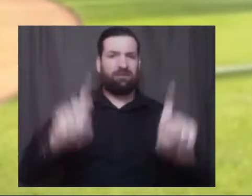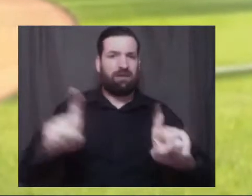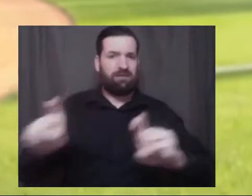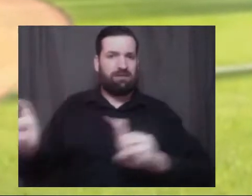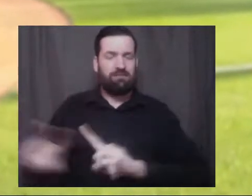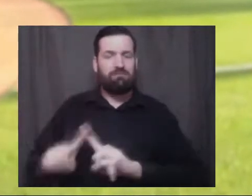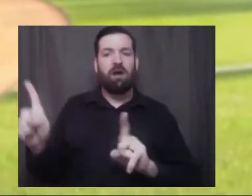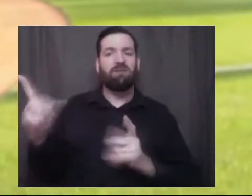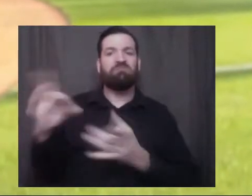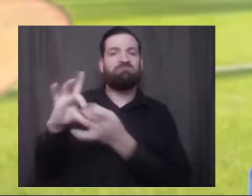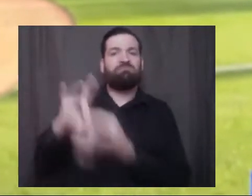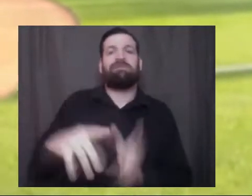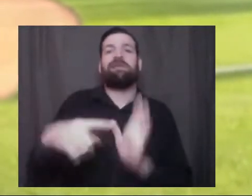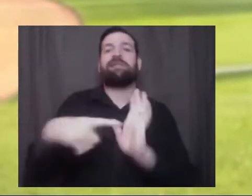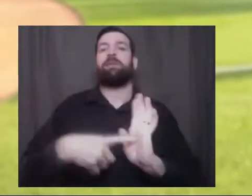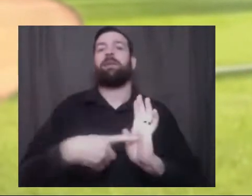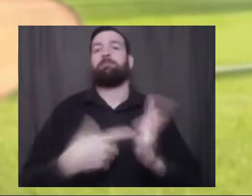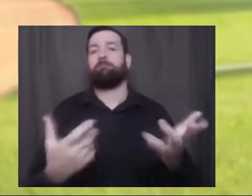related. And,